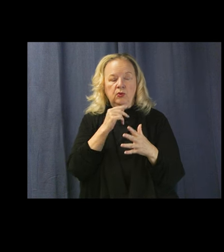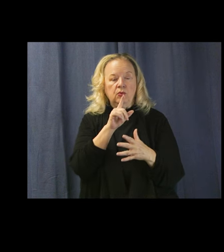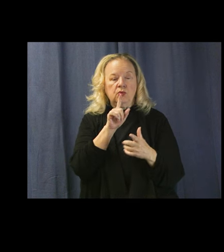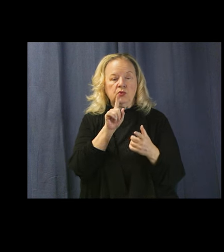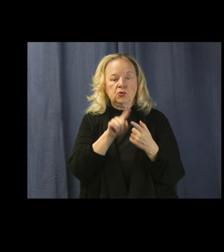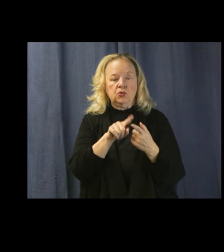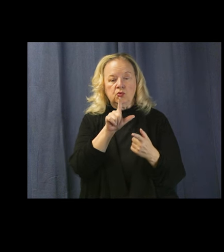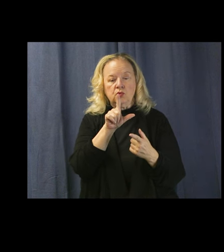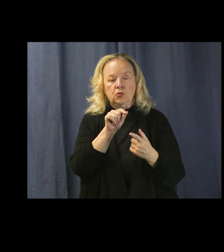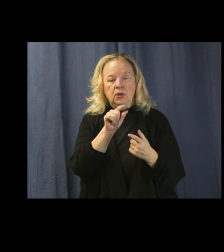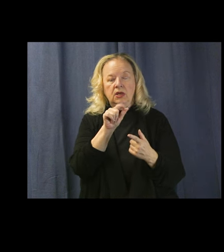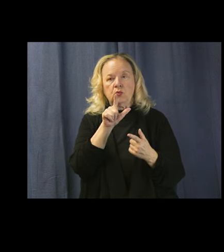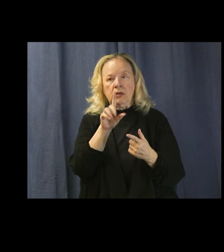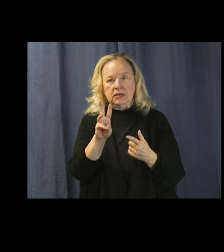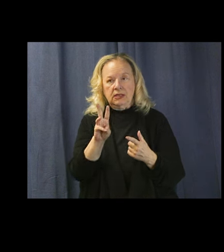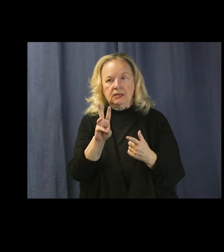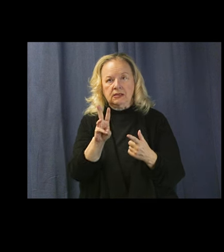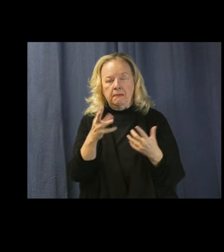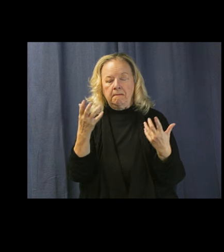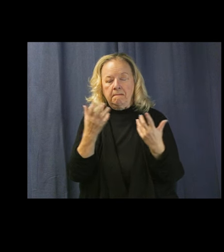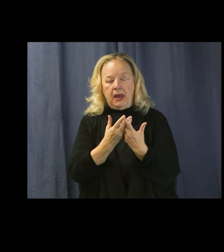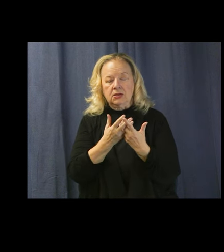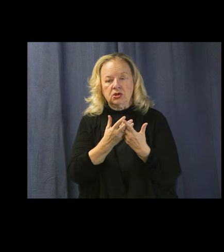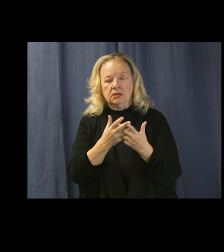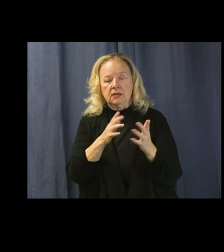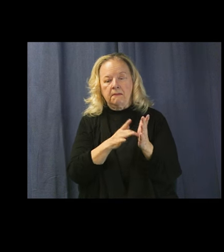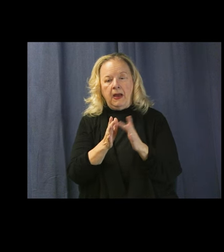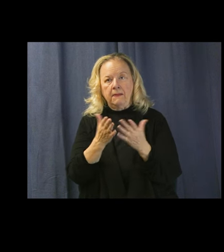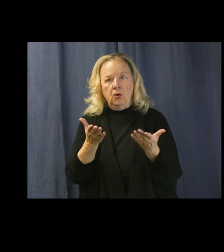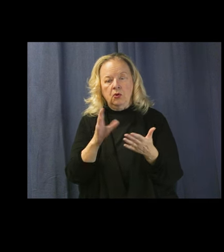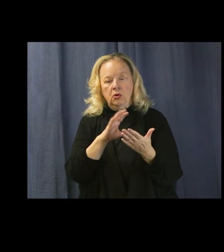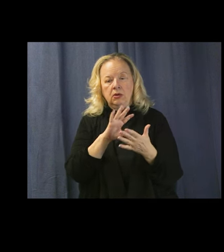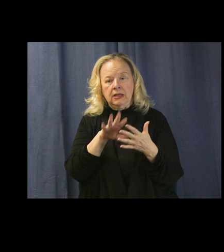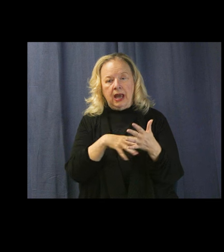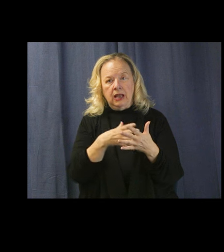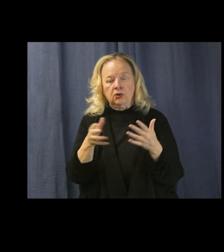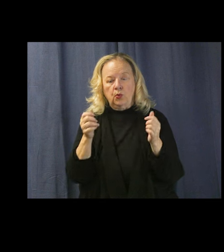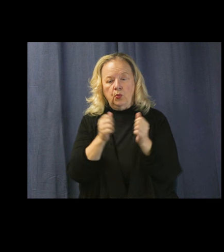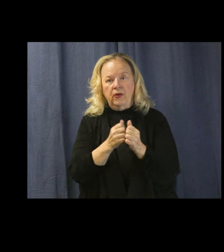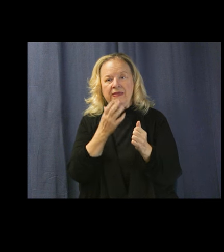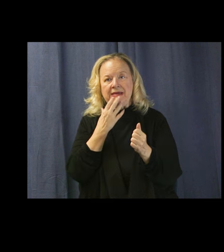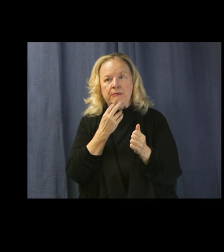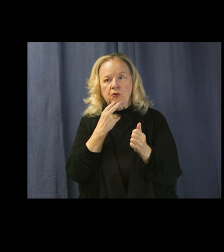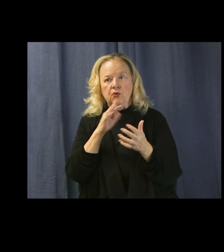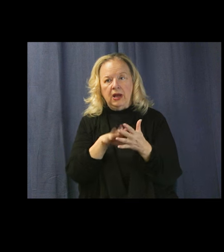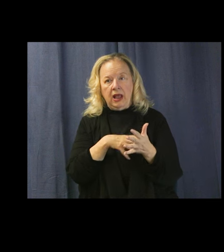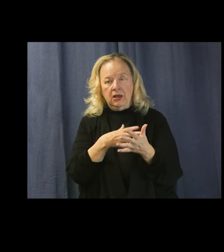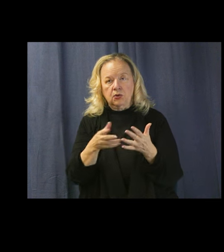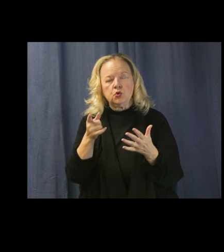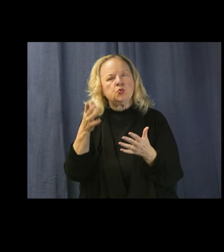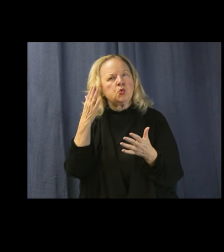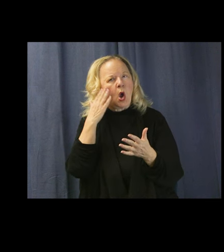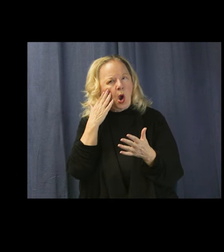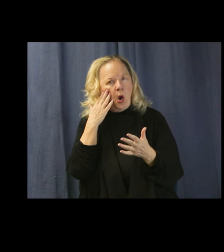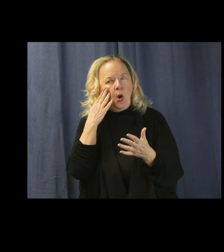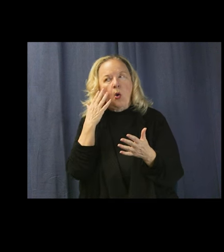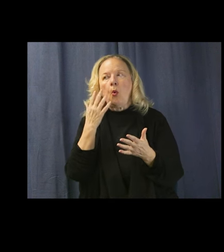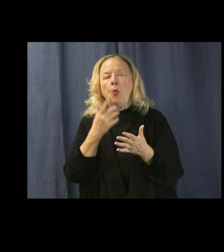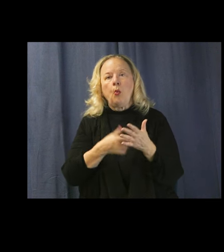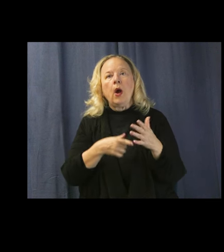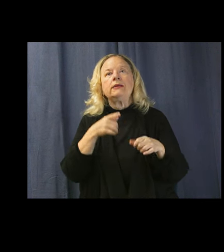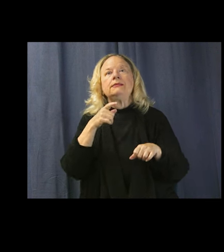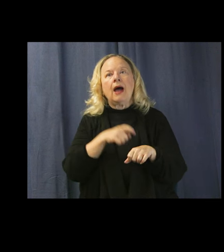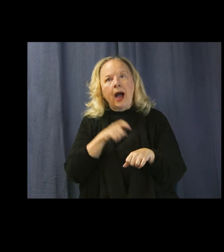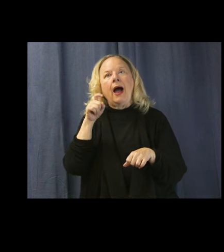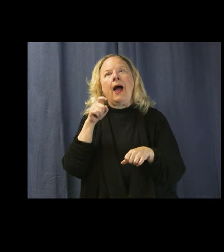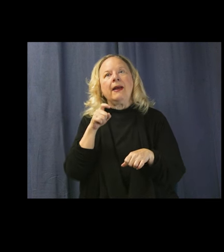and it matches the biblical calendar with the Hebraic calendar, so you know what time it is.